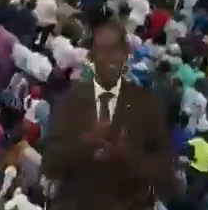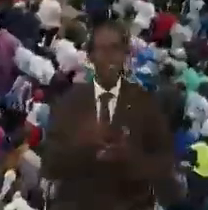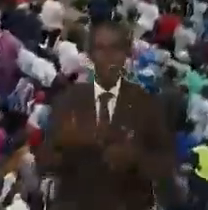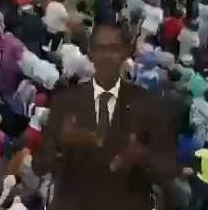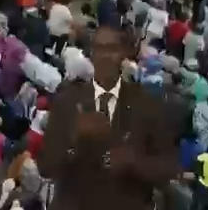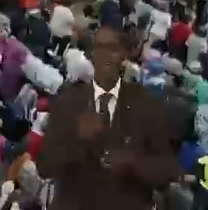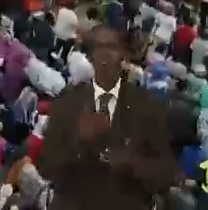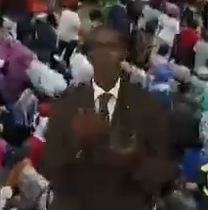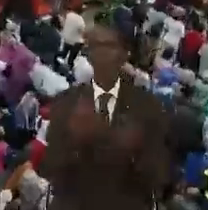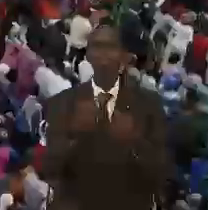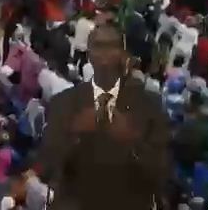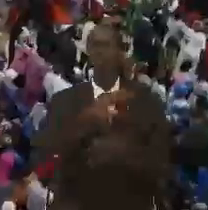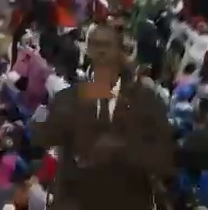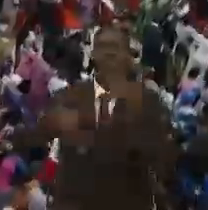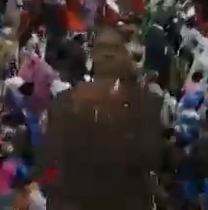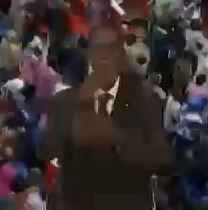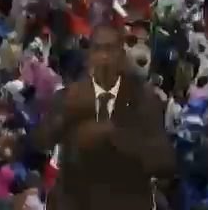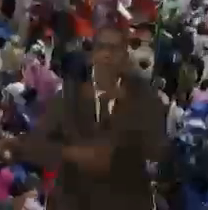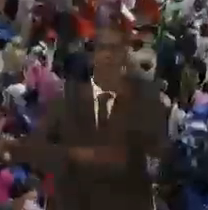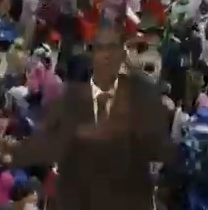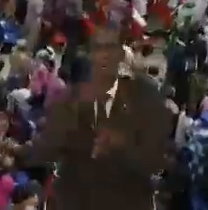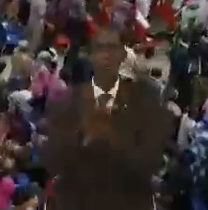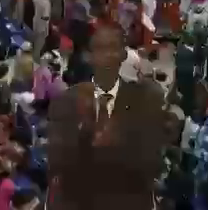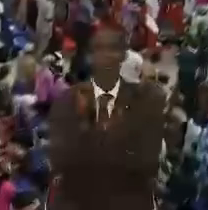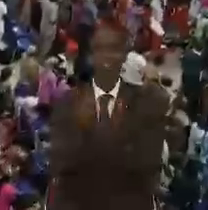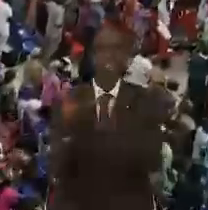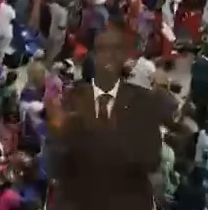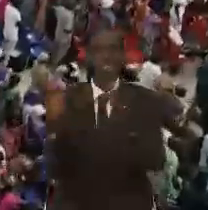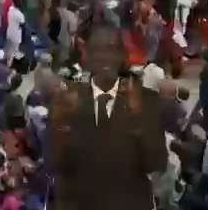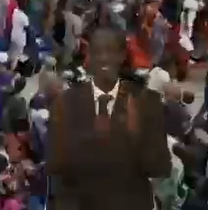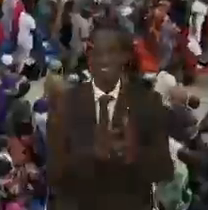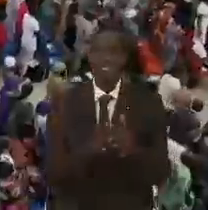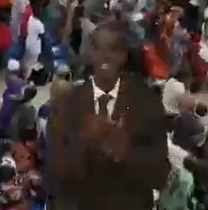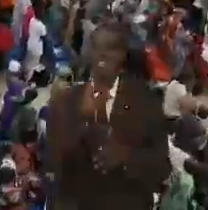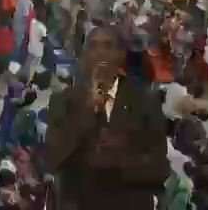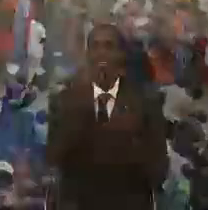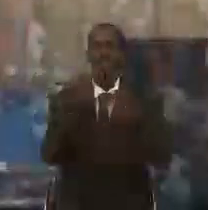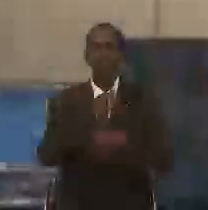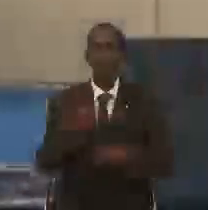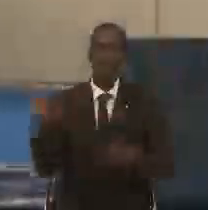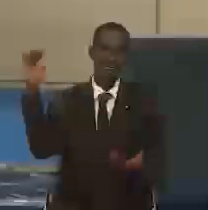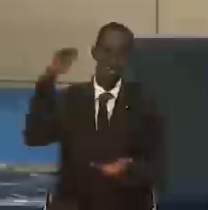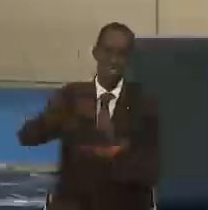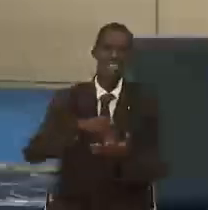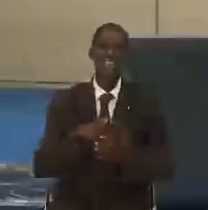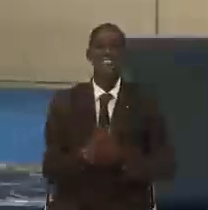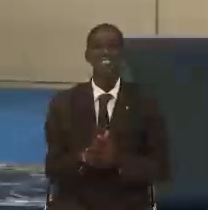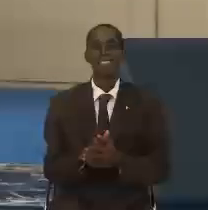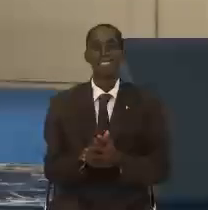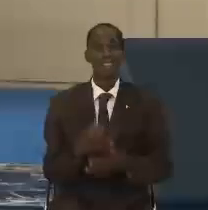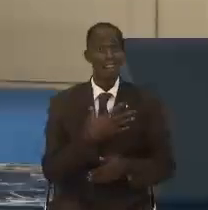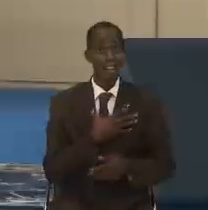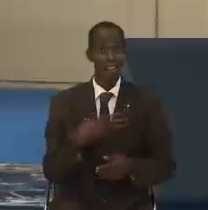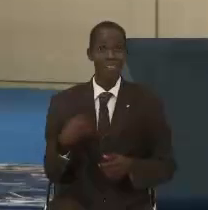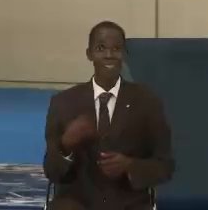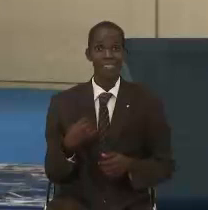world, that Jesus is coming again and